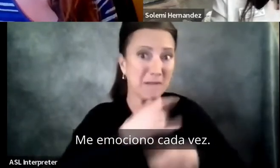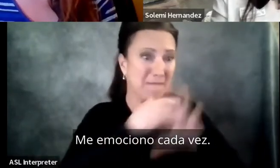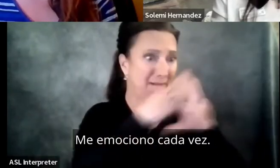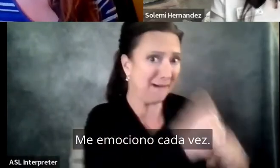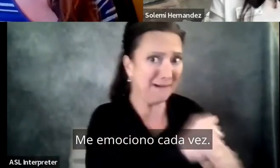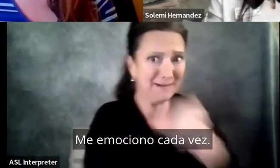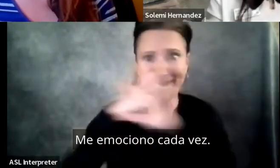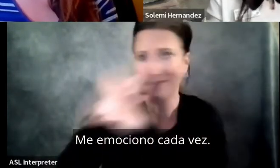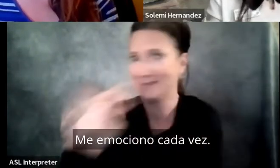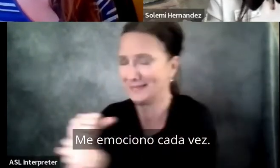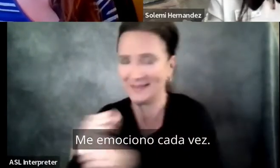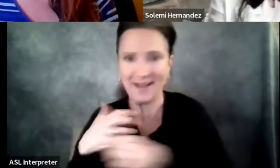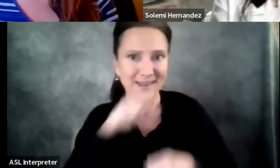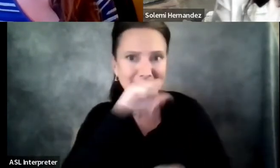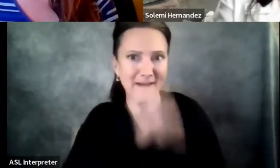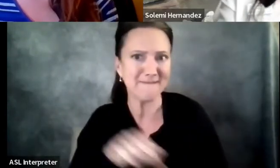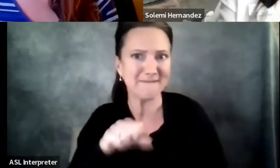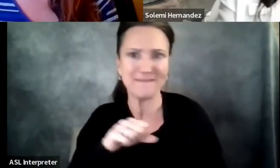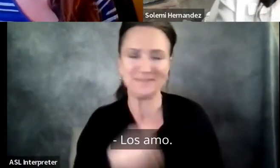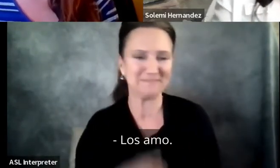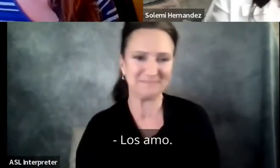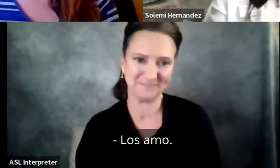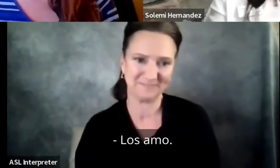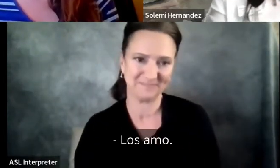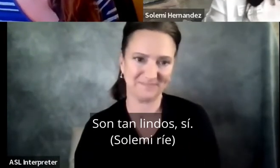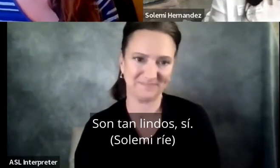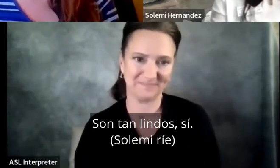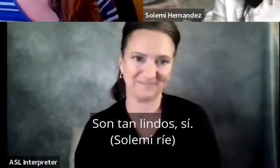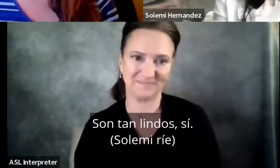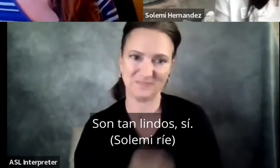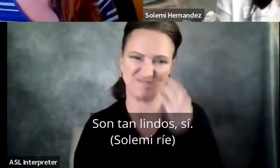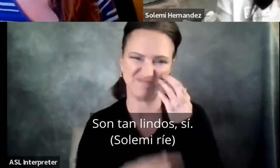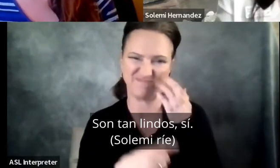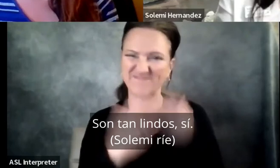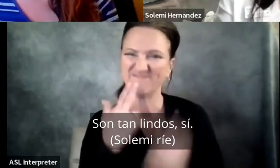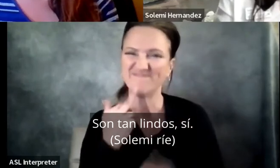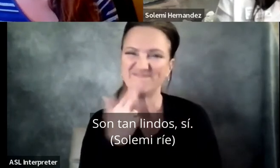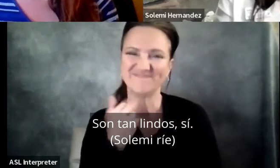get excited every single time. I love them. They're so cute.